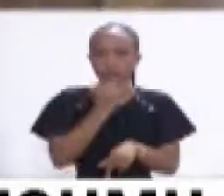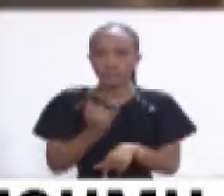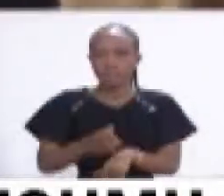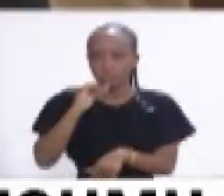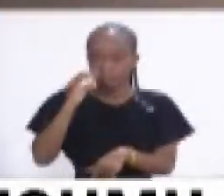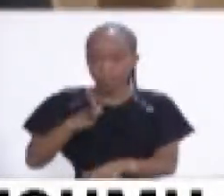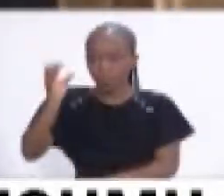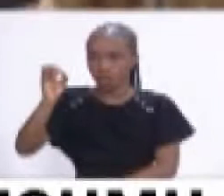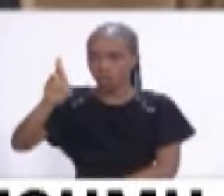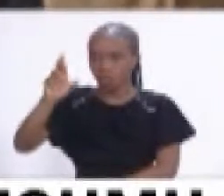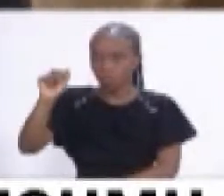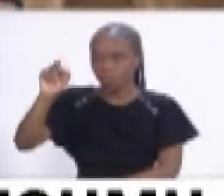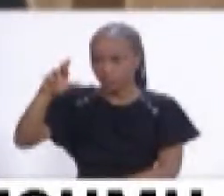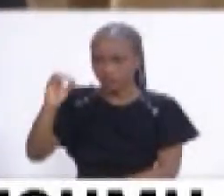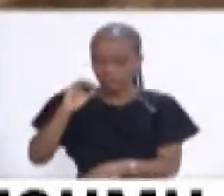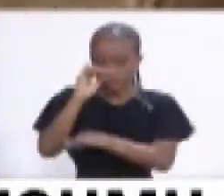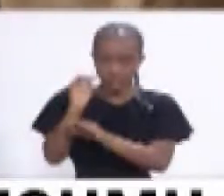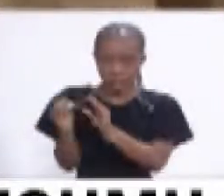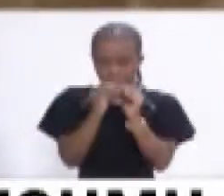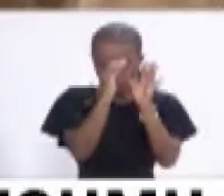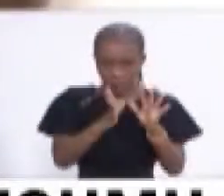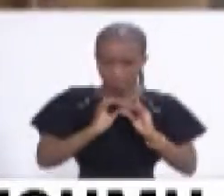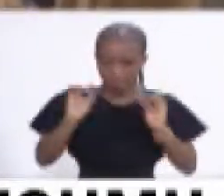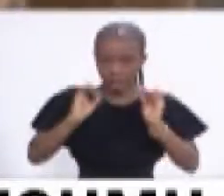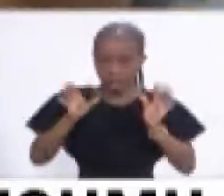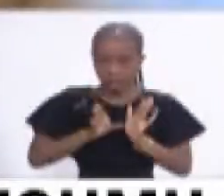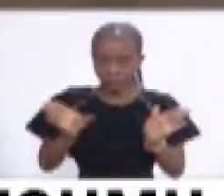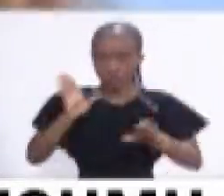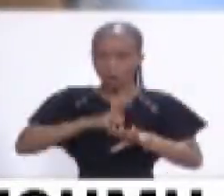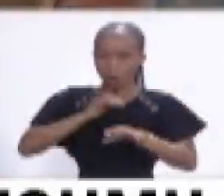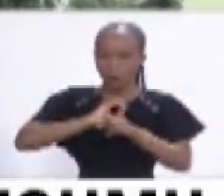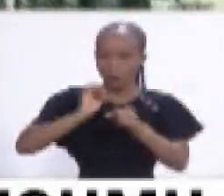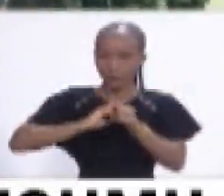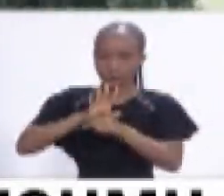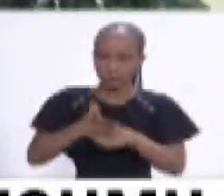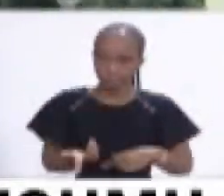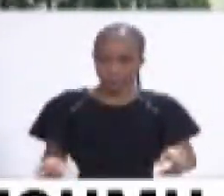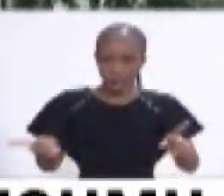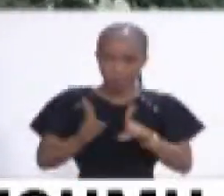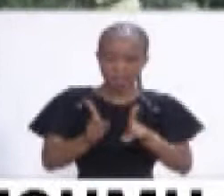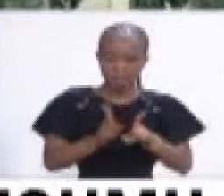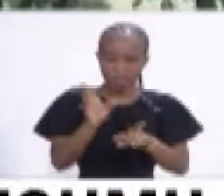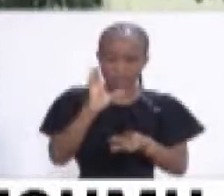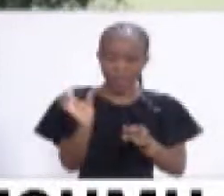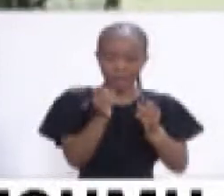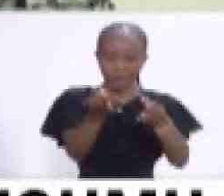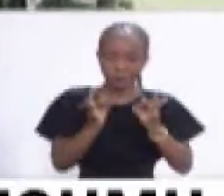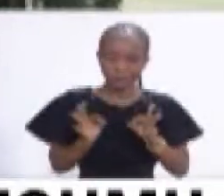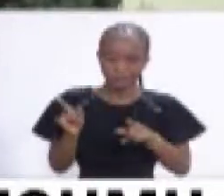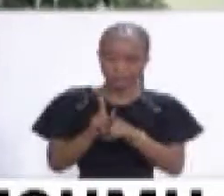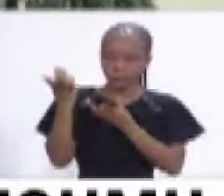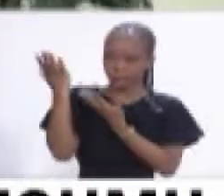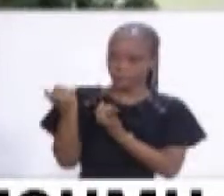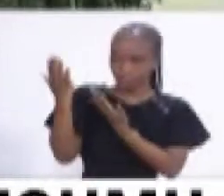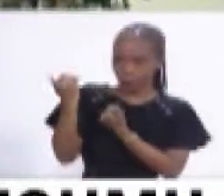Leisha Oraro, urged leaders in the county to sensitize the public on the pandemic. And as Treasury CS Ukur Yatani is expected